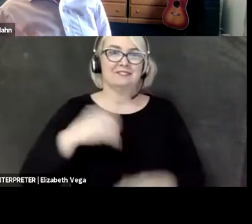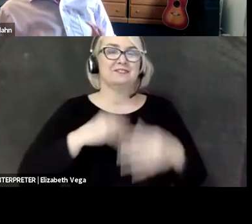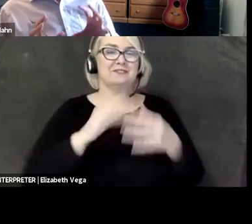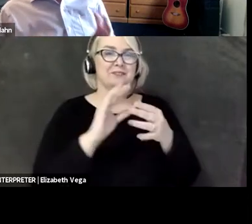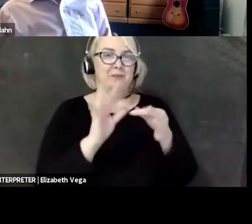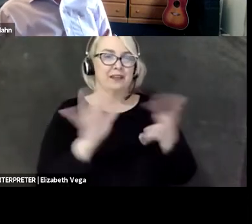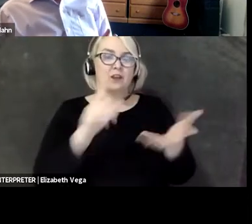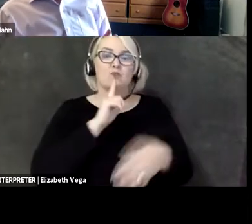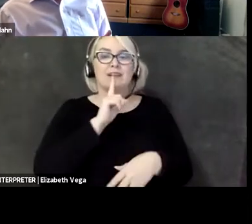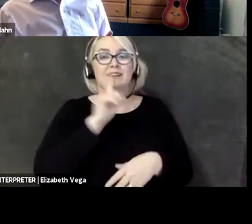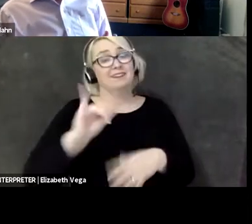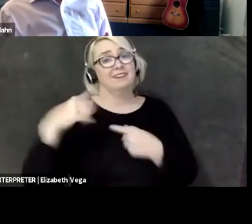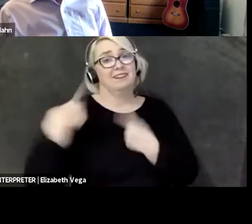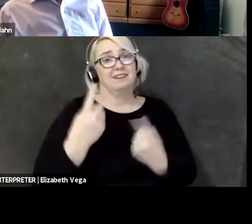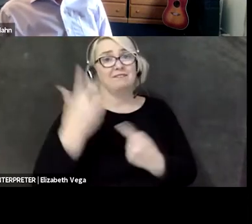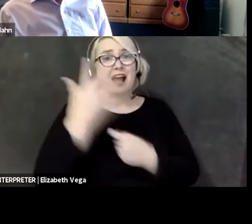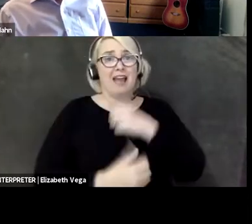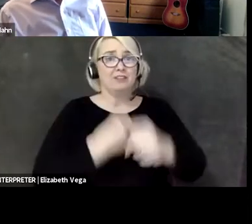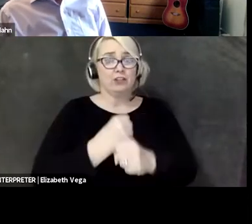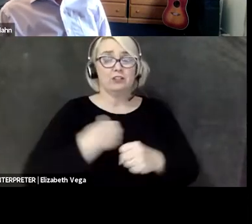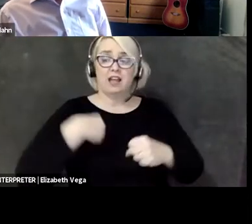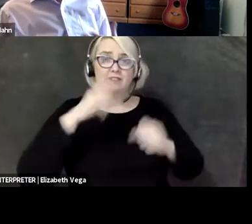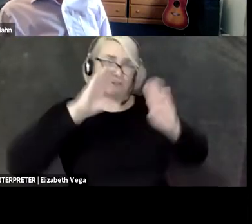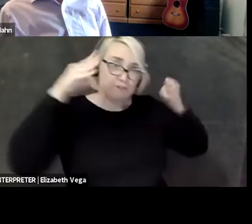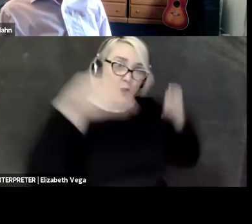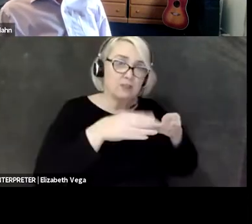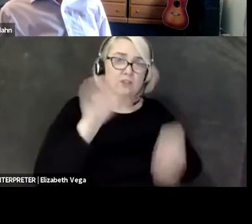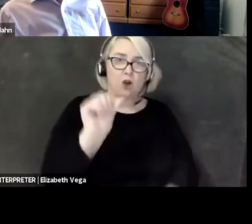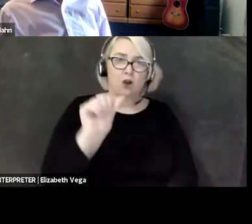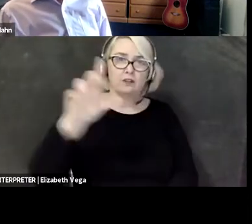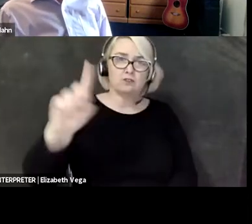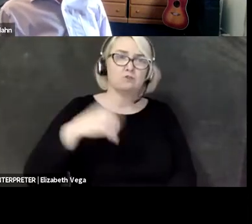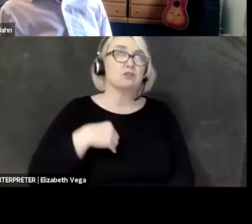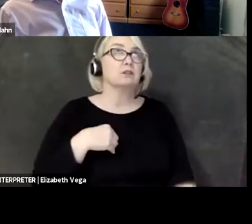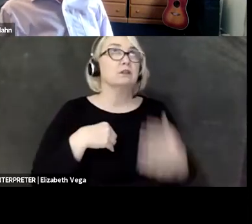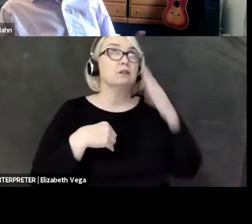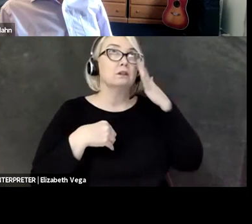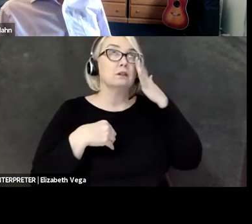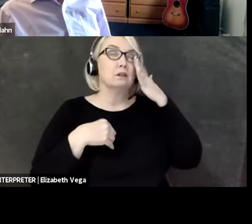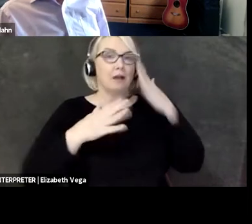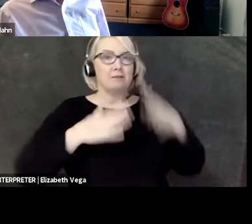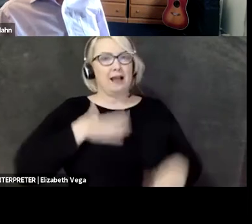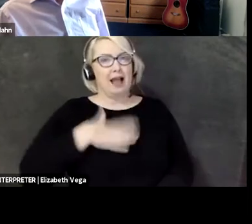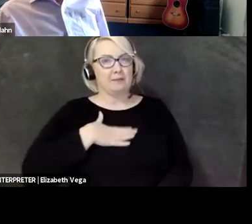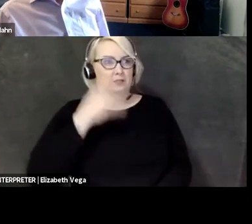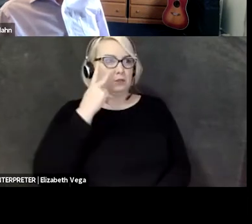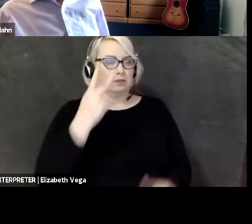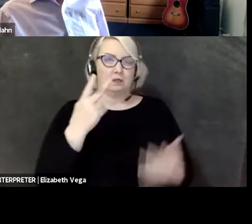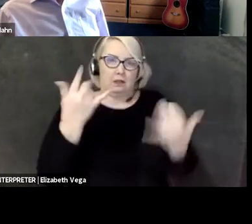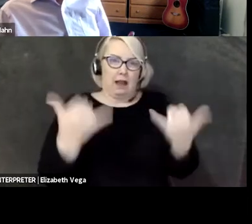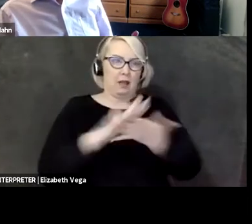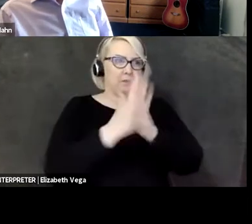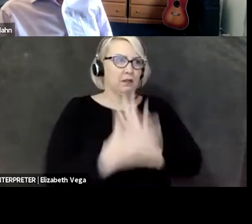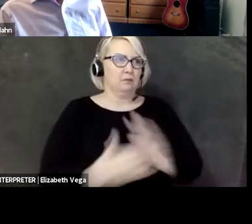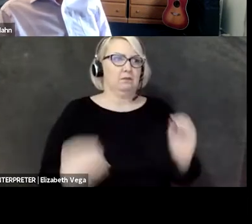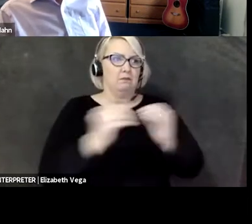the 5 years when I've been, since I've been really focused on audio description, how much more present it is when